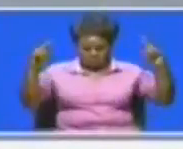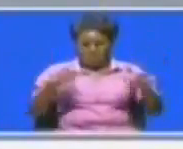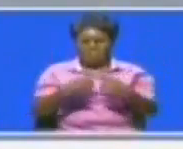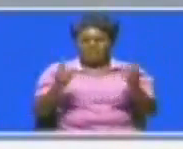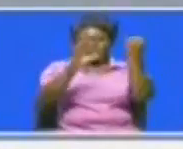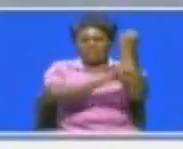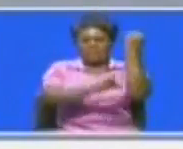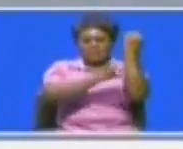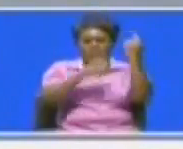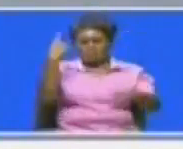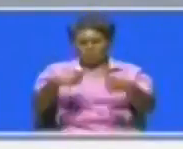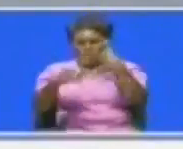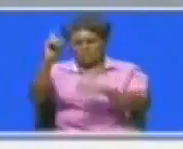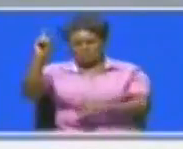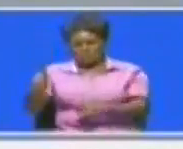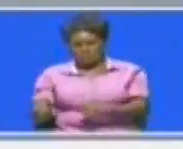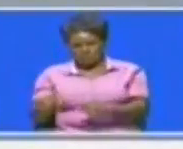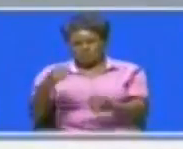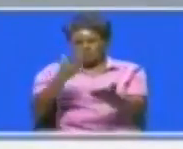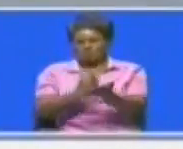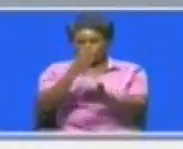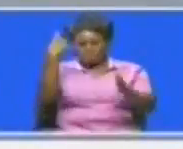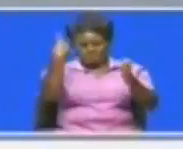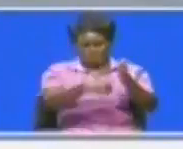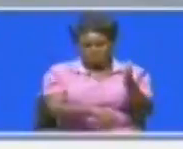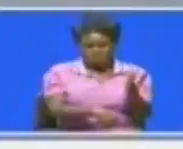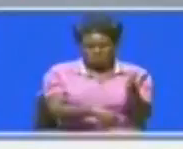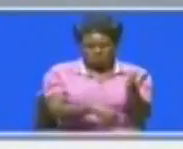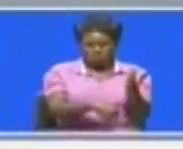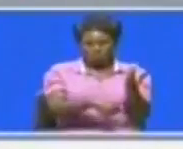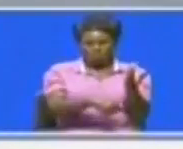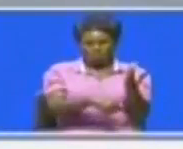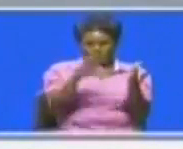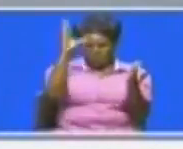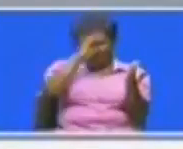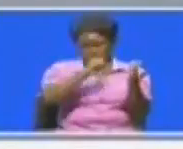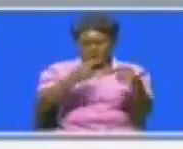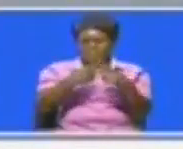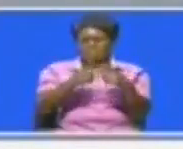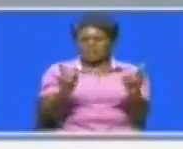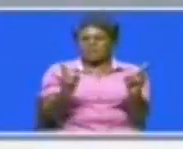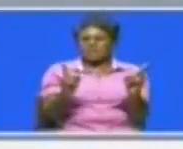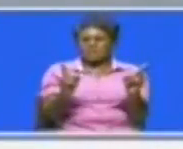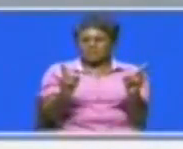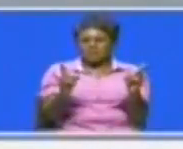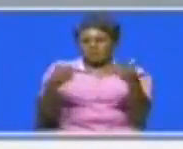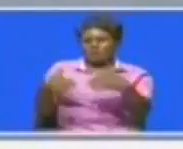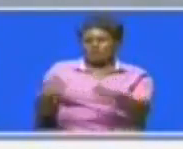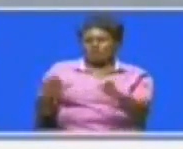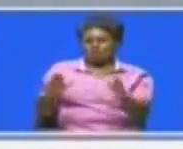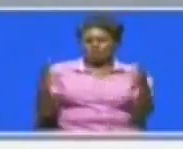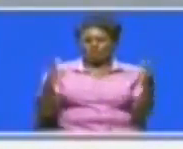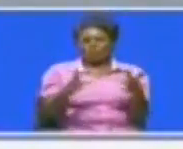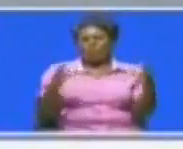the country must win as well through taxation, royalties, which is where we are missing out. But royalties also are lost by communities